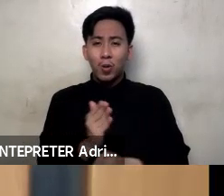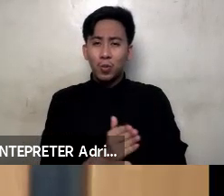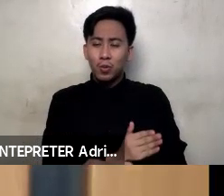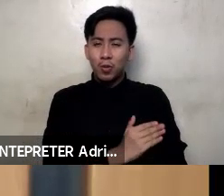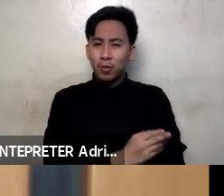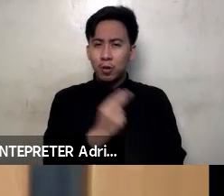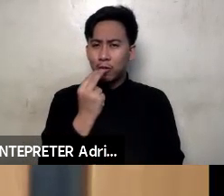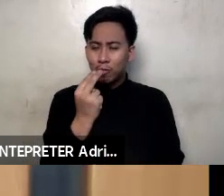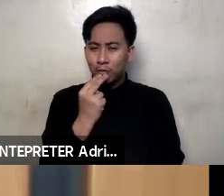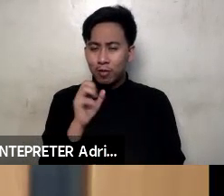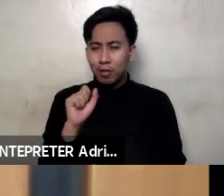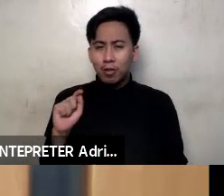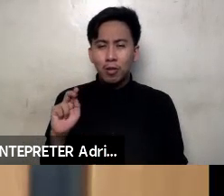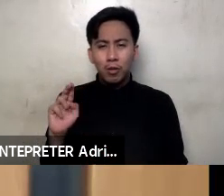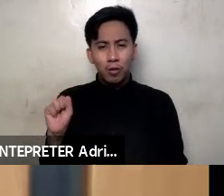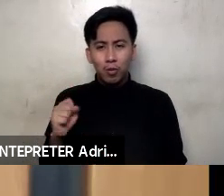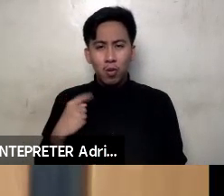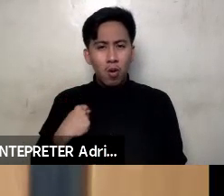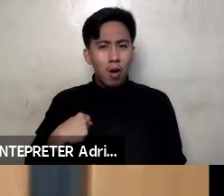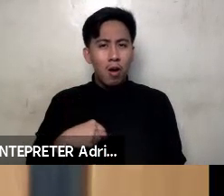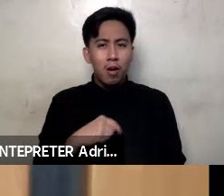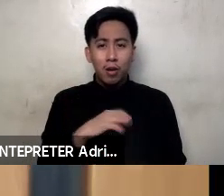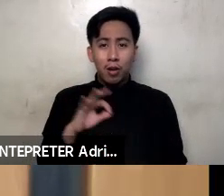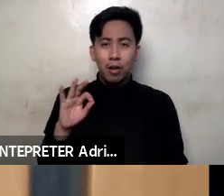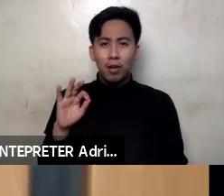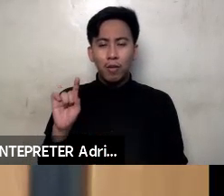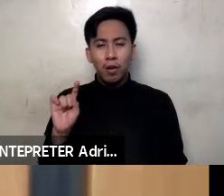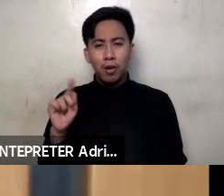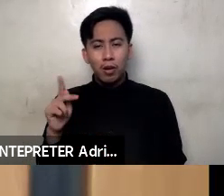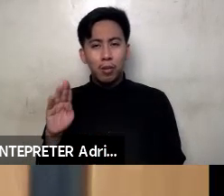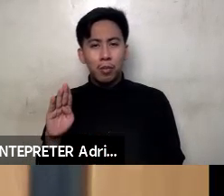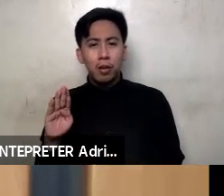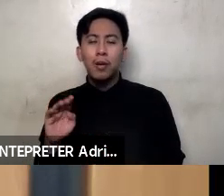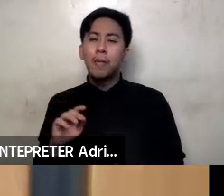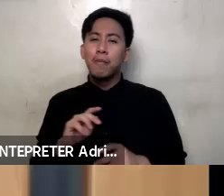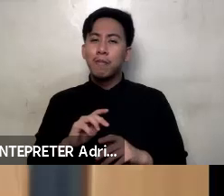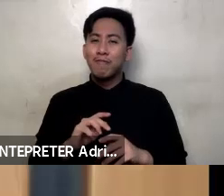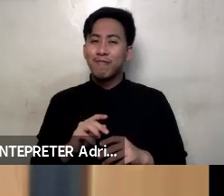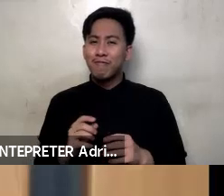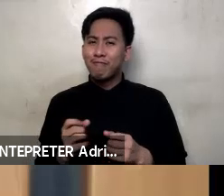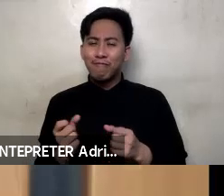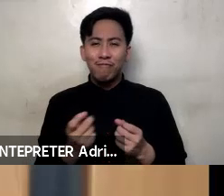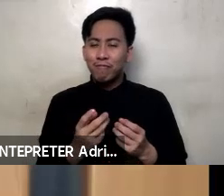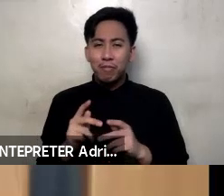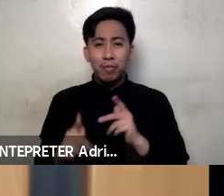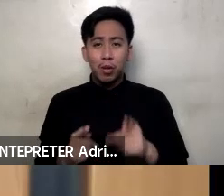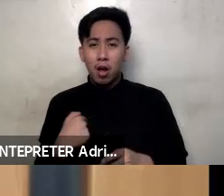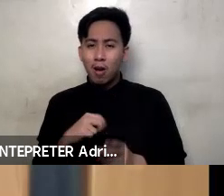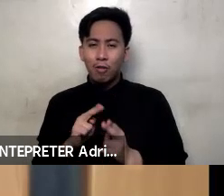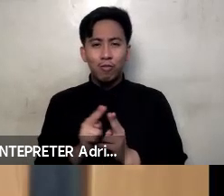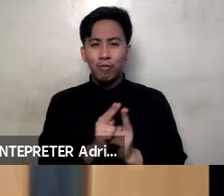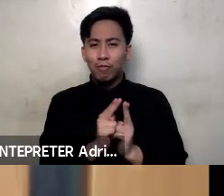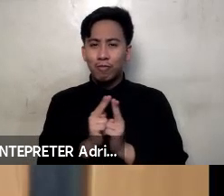nutritional status of our F1KD population. We unite as one, and